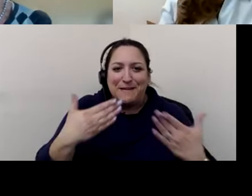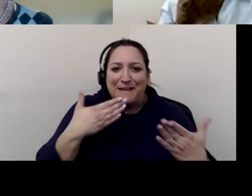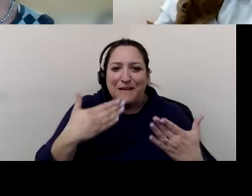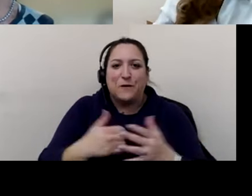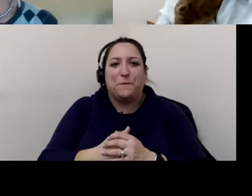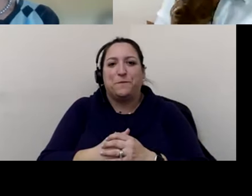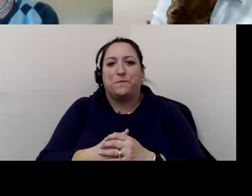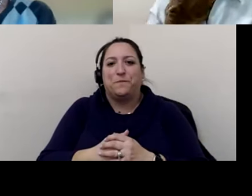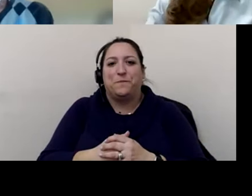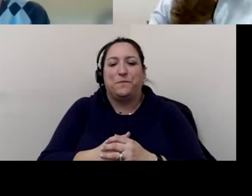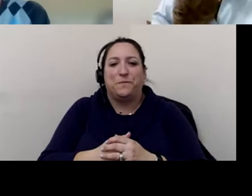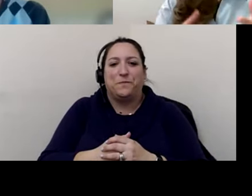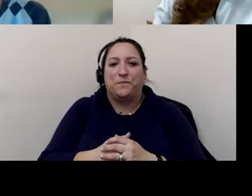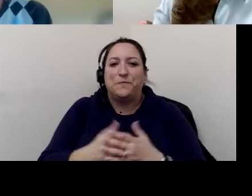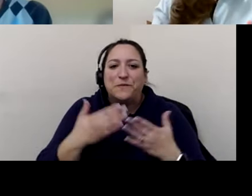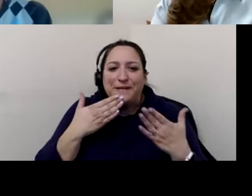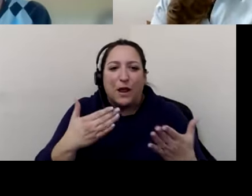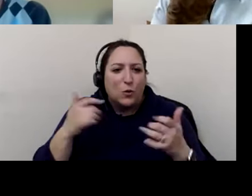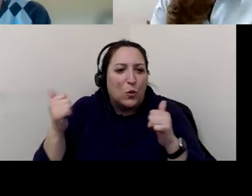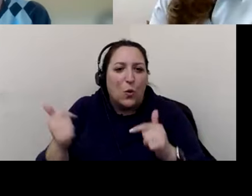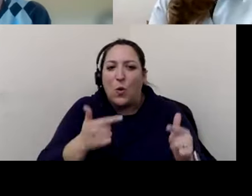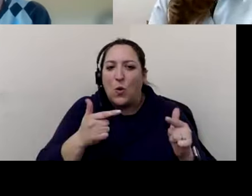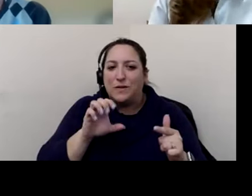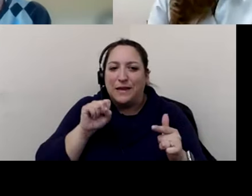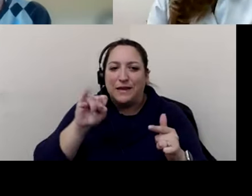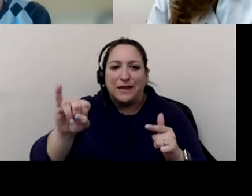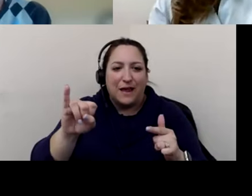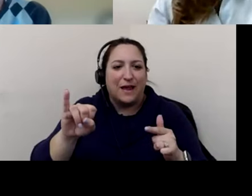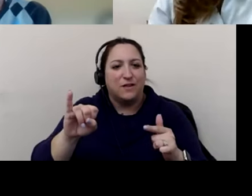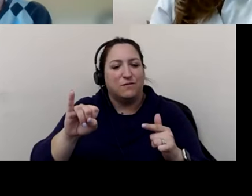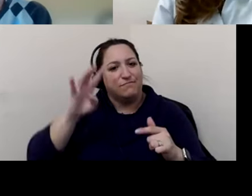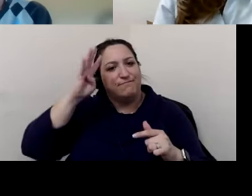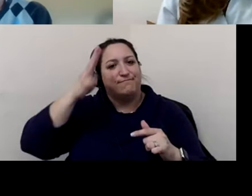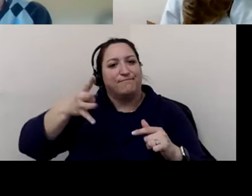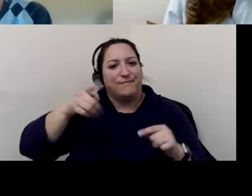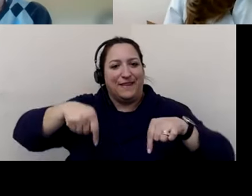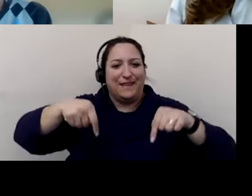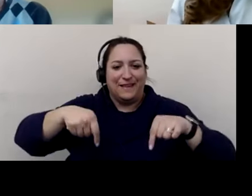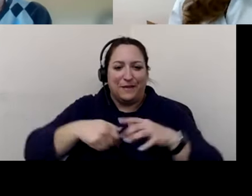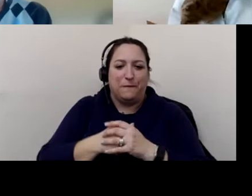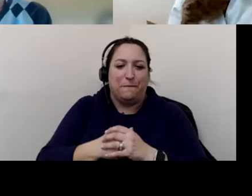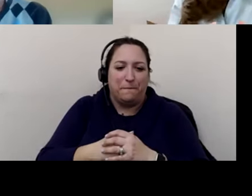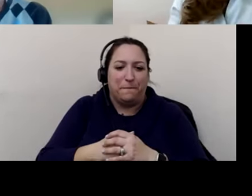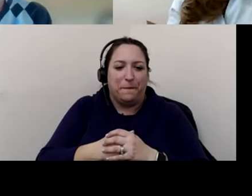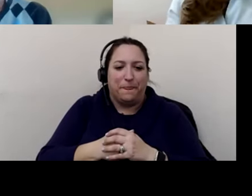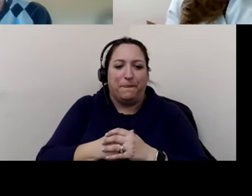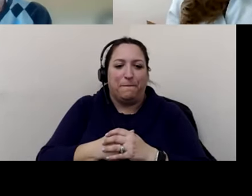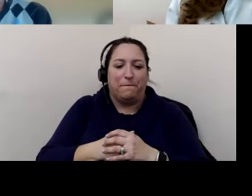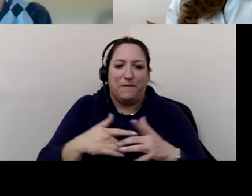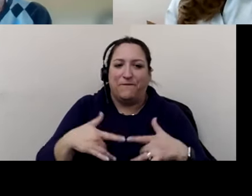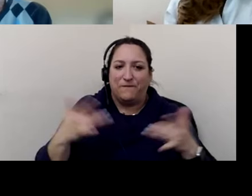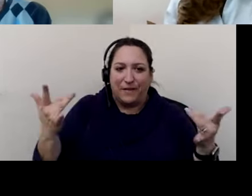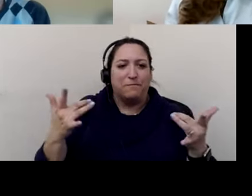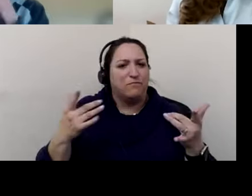the to everybody at CSI that has created this event, as well as there's a couple of people that